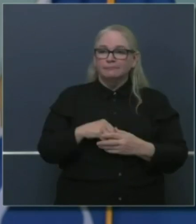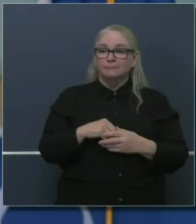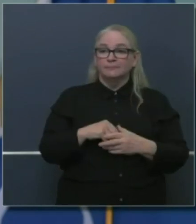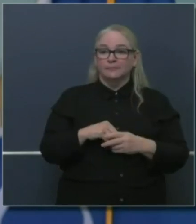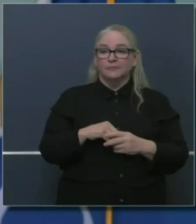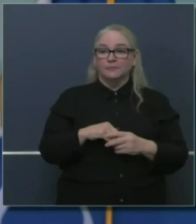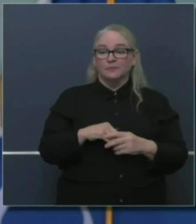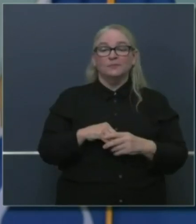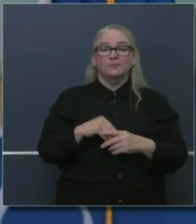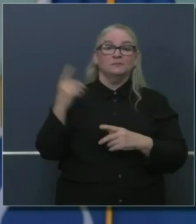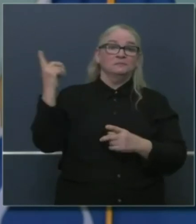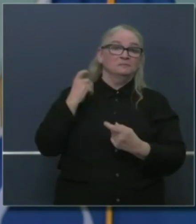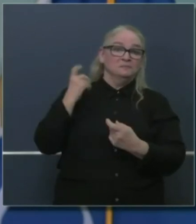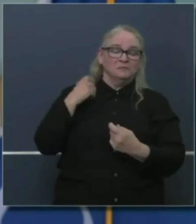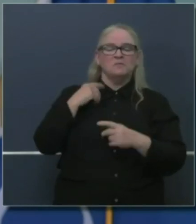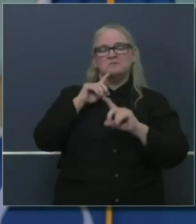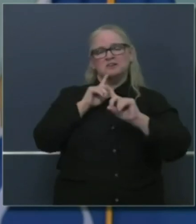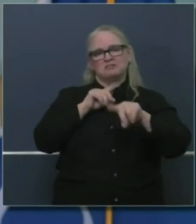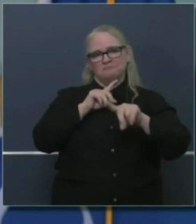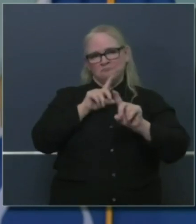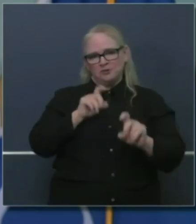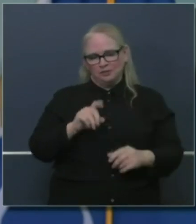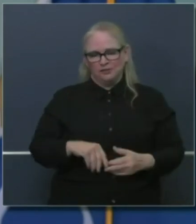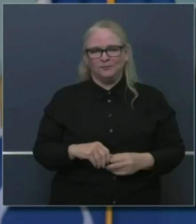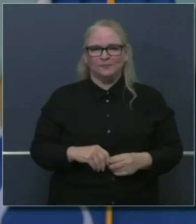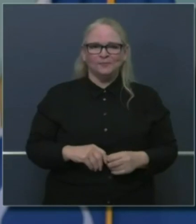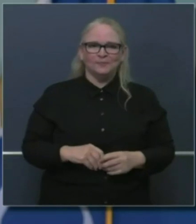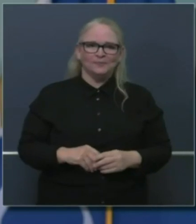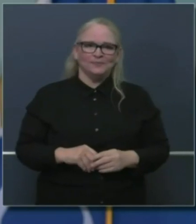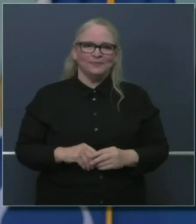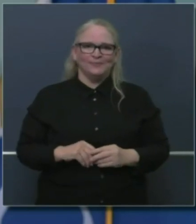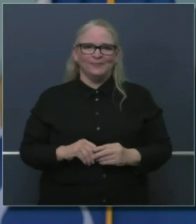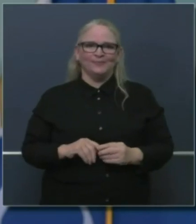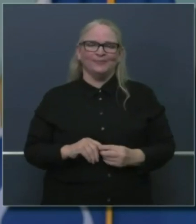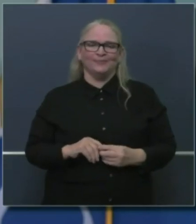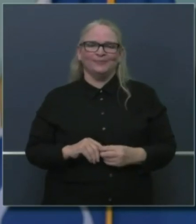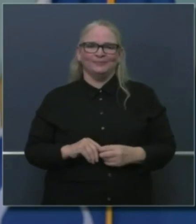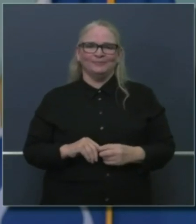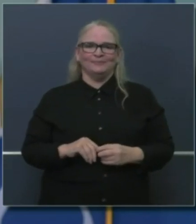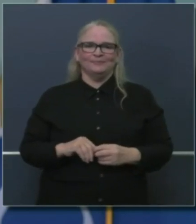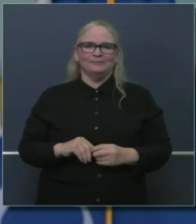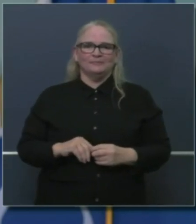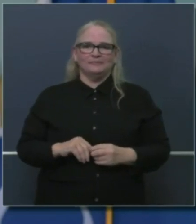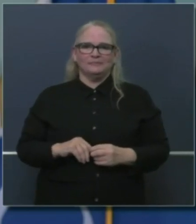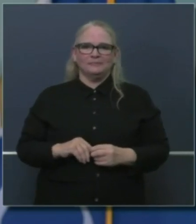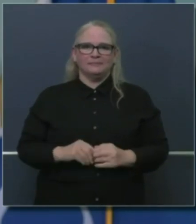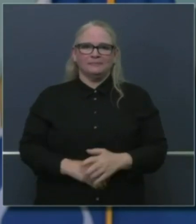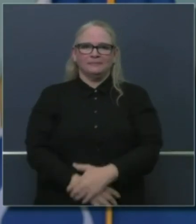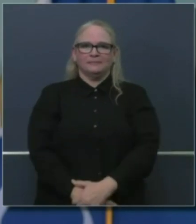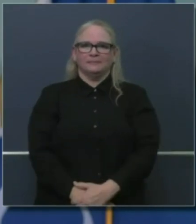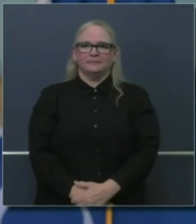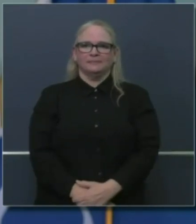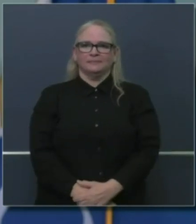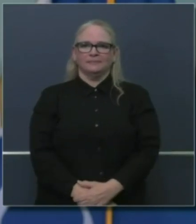more specific in responses related to these modifications. Julie Cart, Cal Matters.